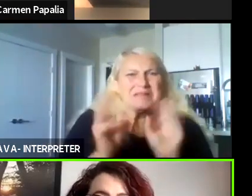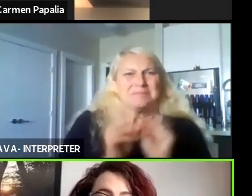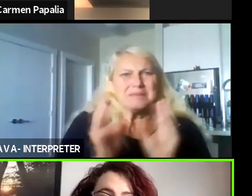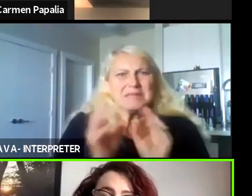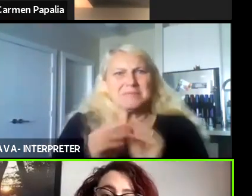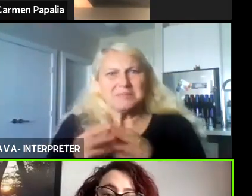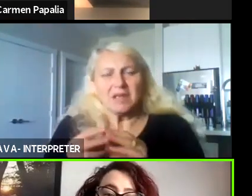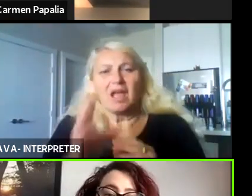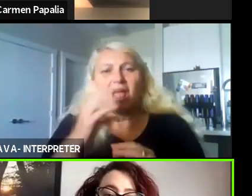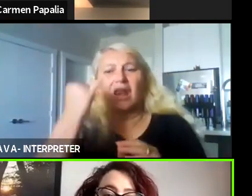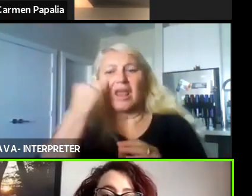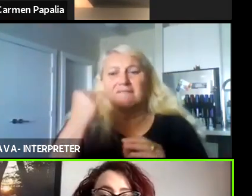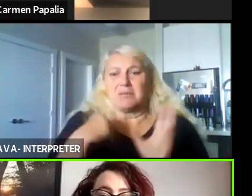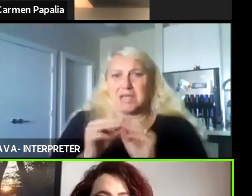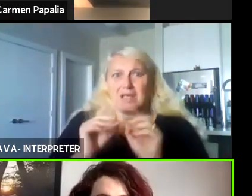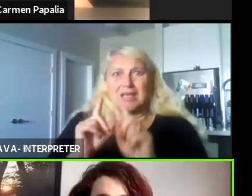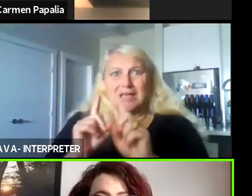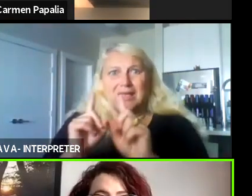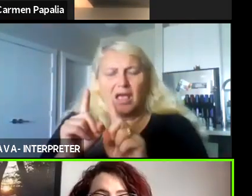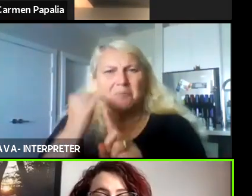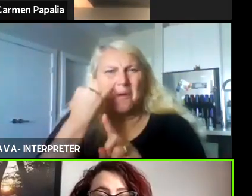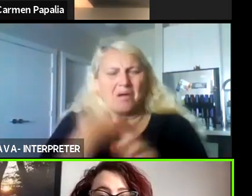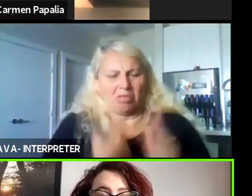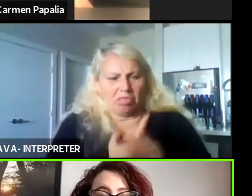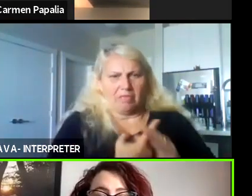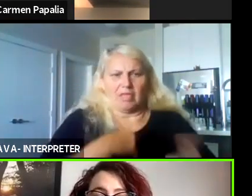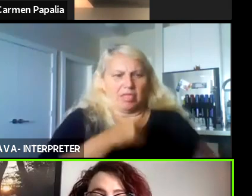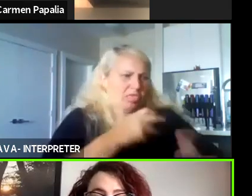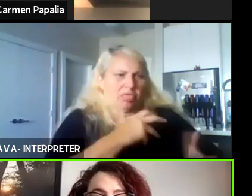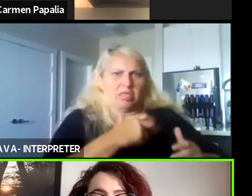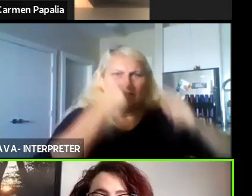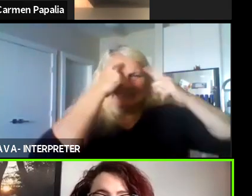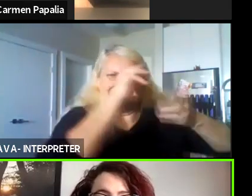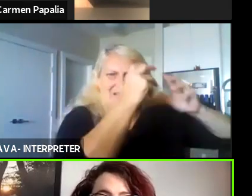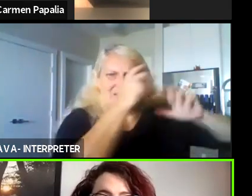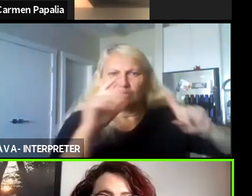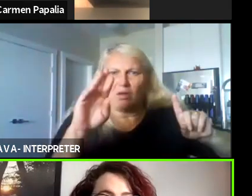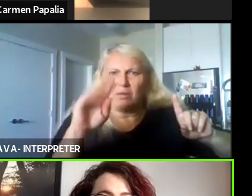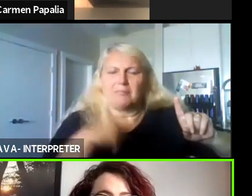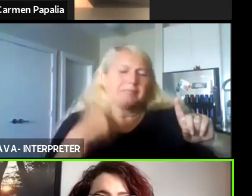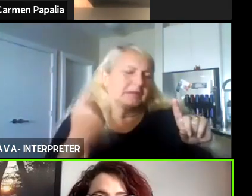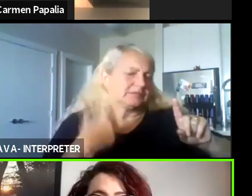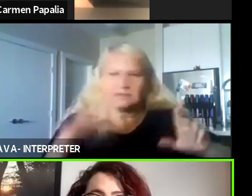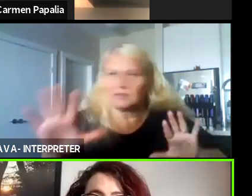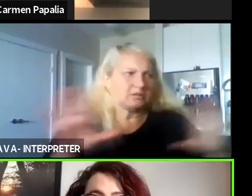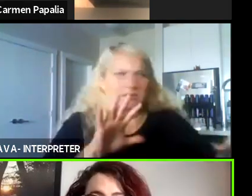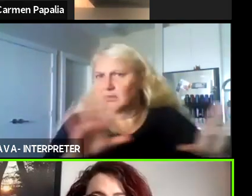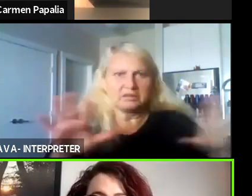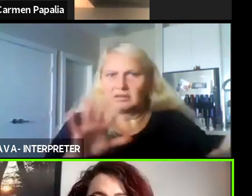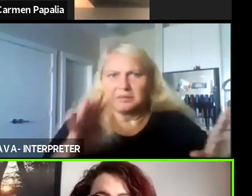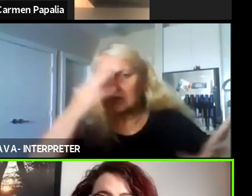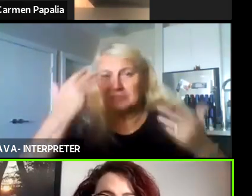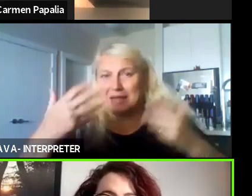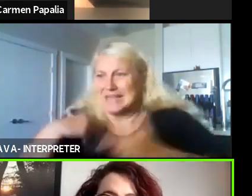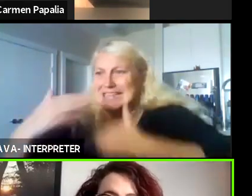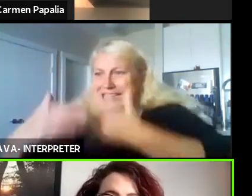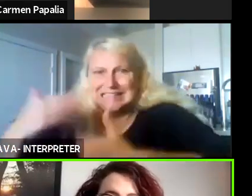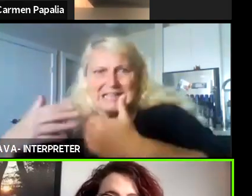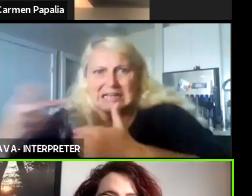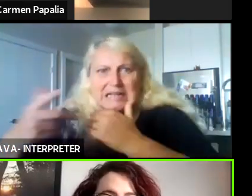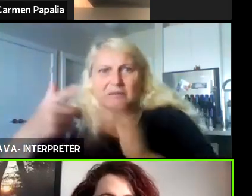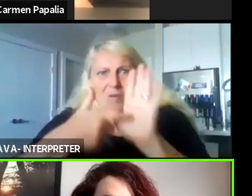trauma. The feeling like, am I ever gonna be able to create anything when I have a frozen trauma brain happening